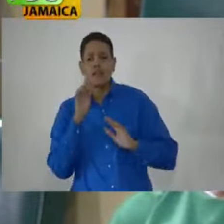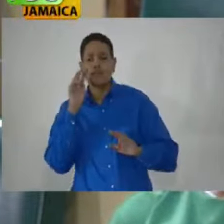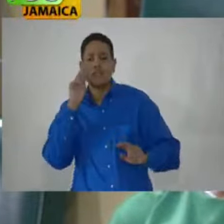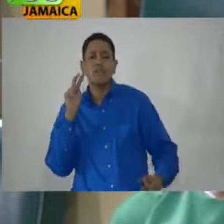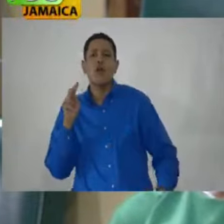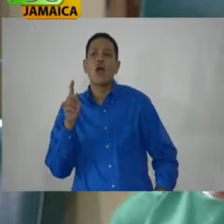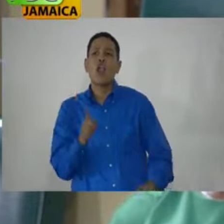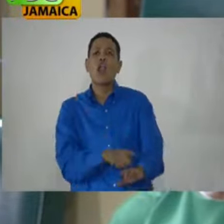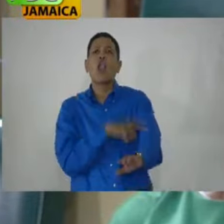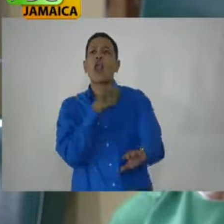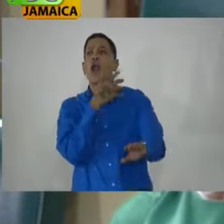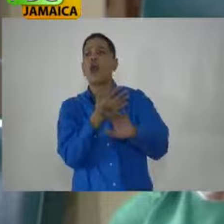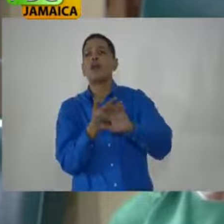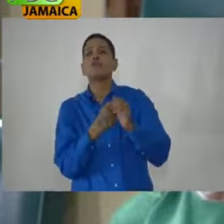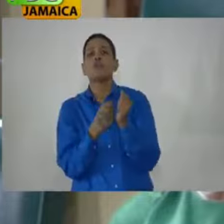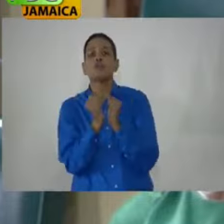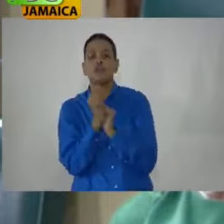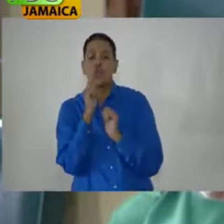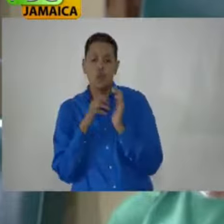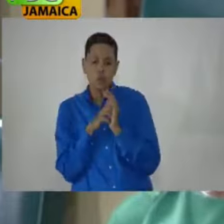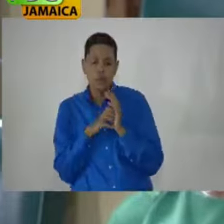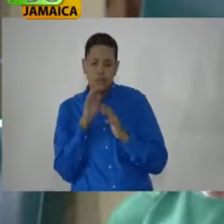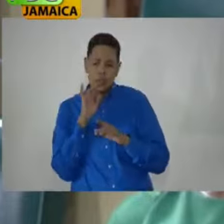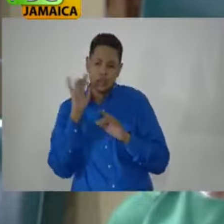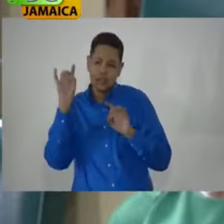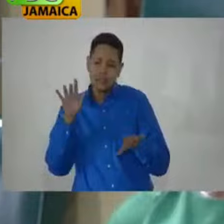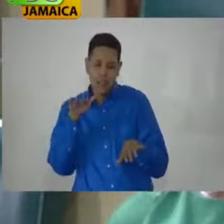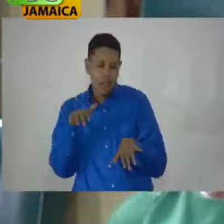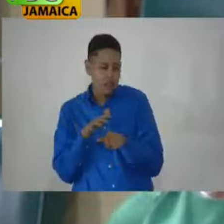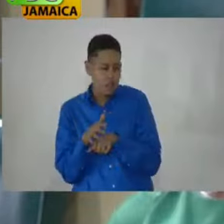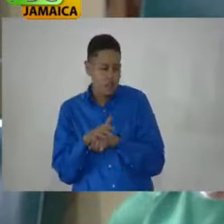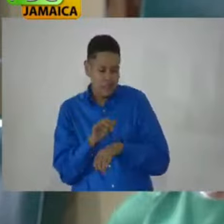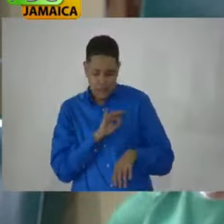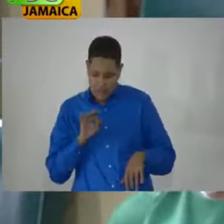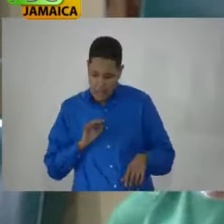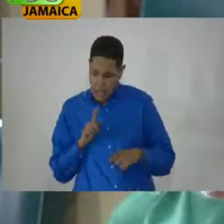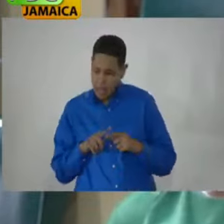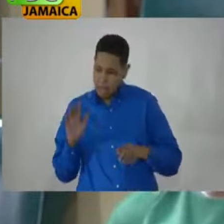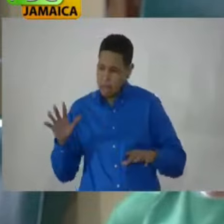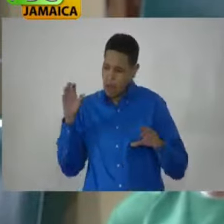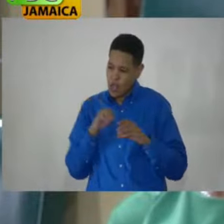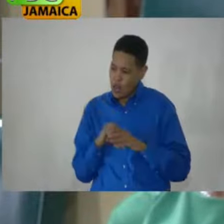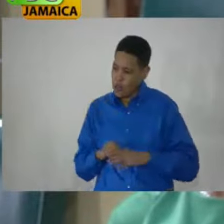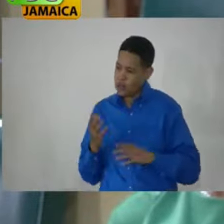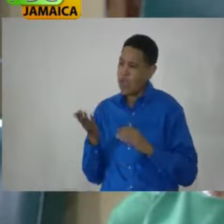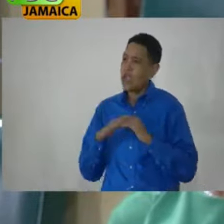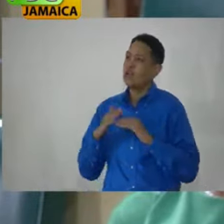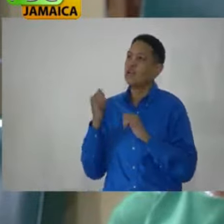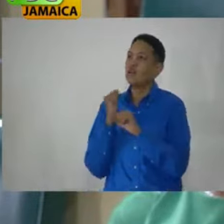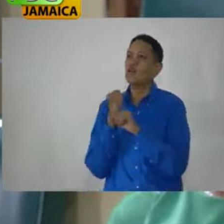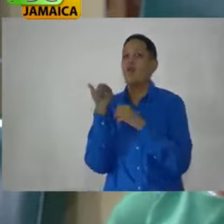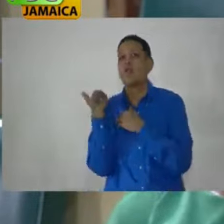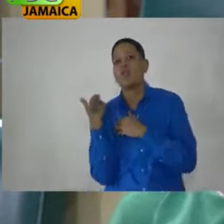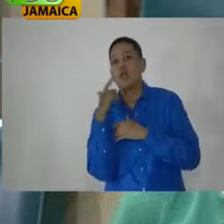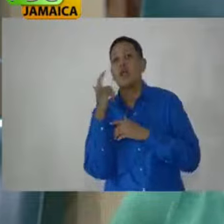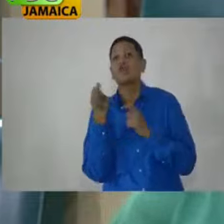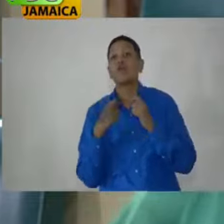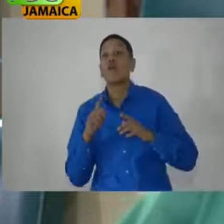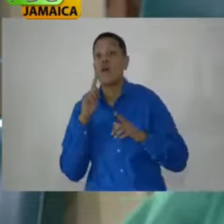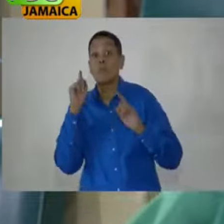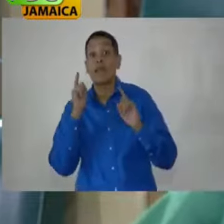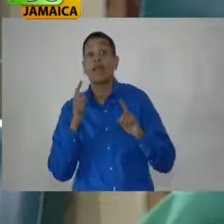long-standing structural weaknesses, insufficient staffing, and increased workloads. The reform aimed